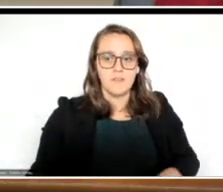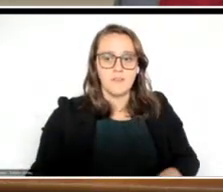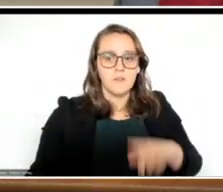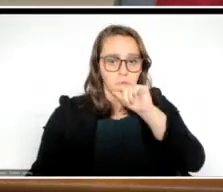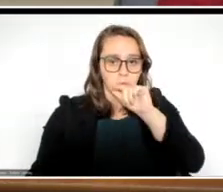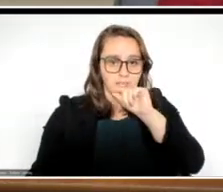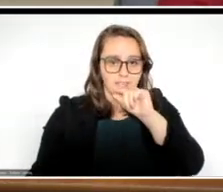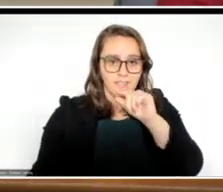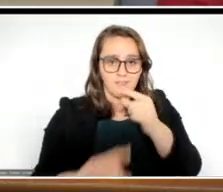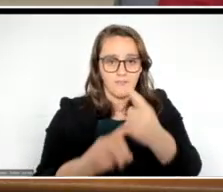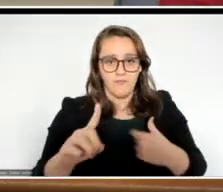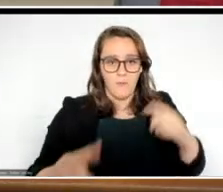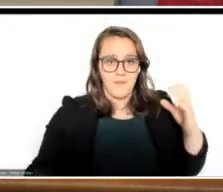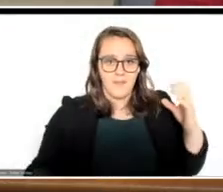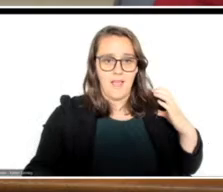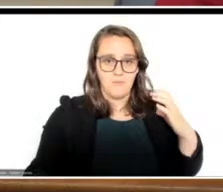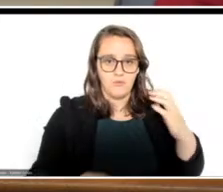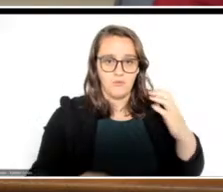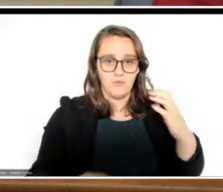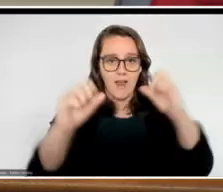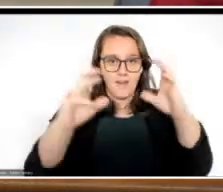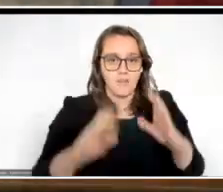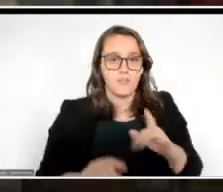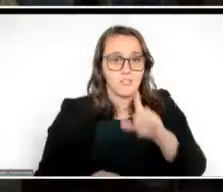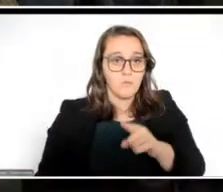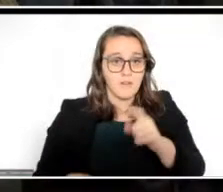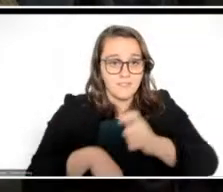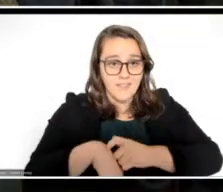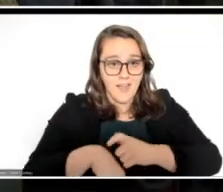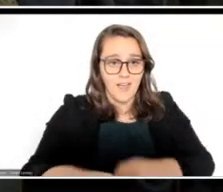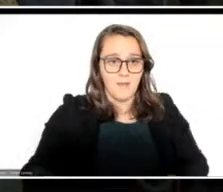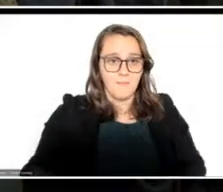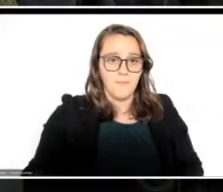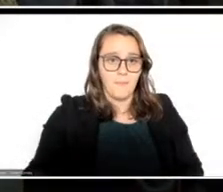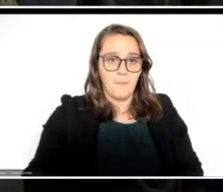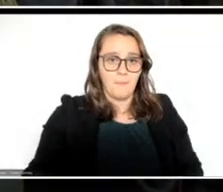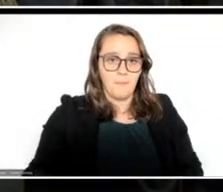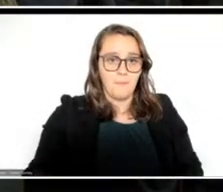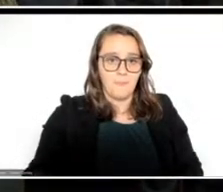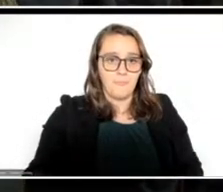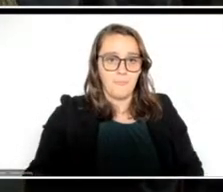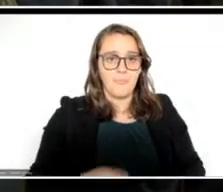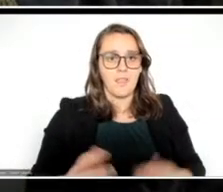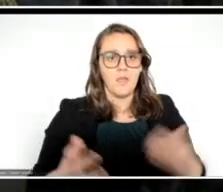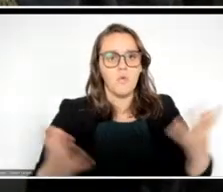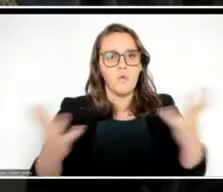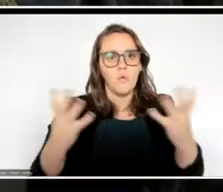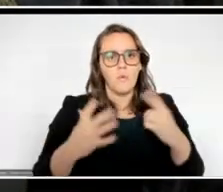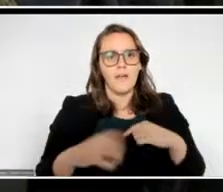rioters in real time. What percentage of the crowd is going to the Capitol?